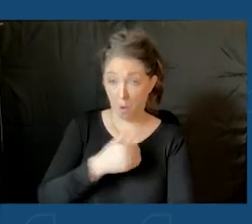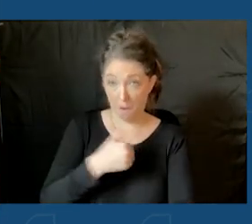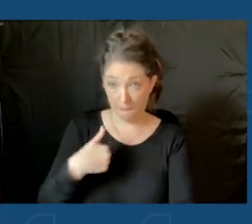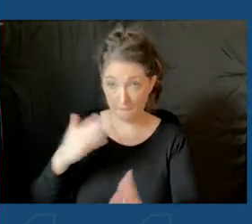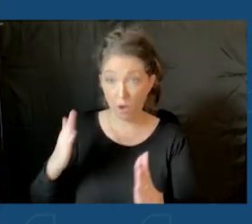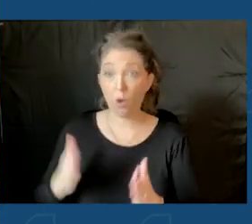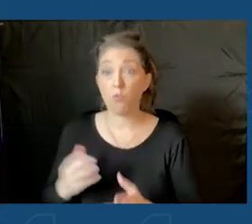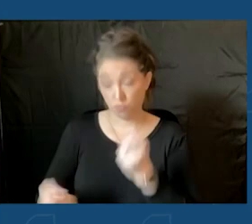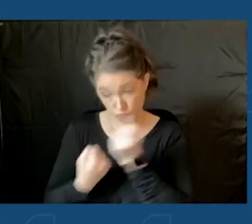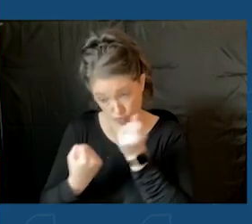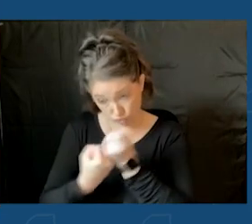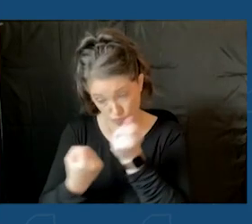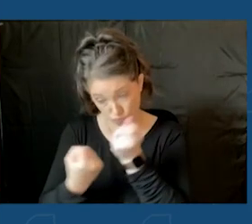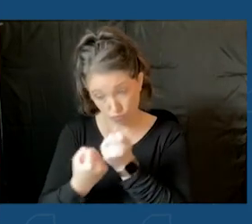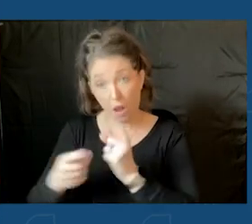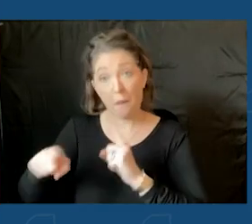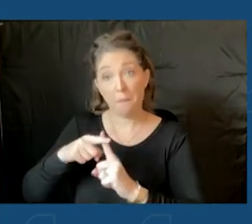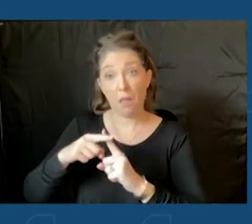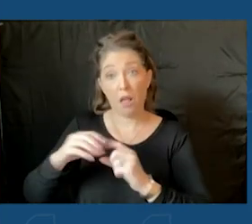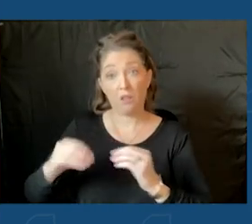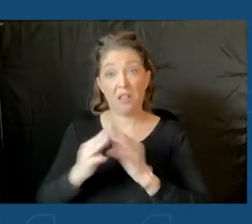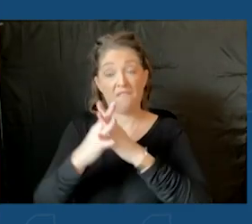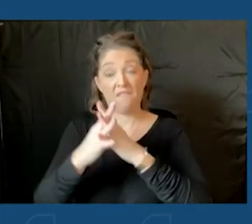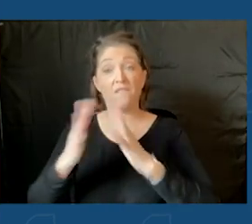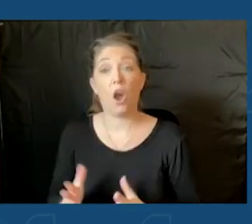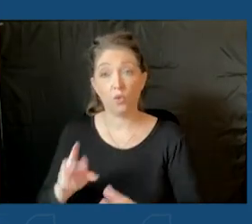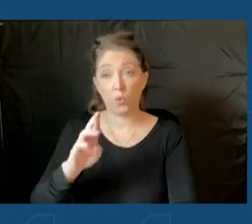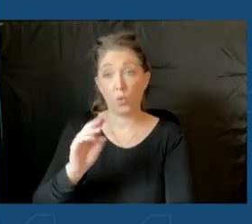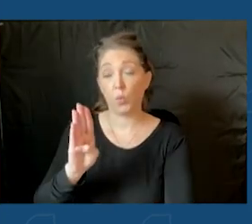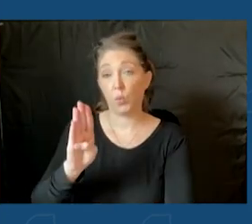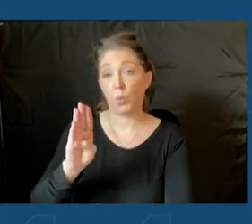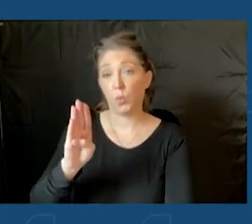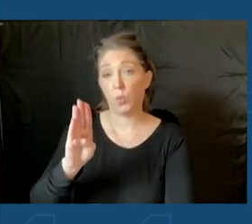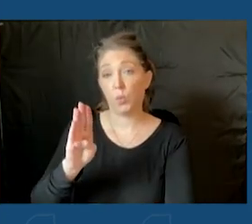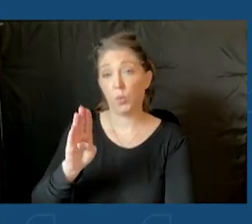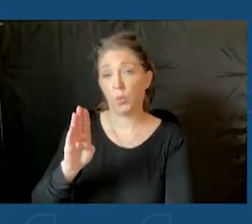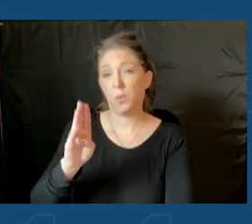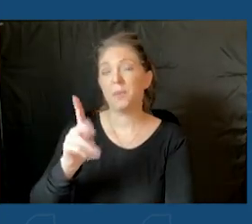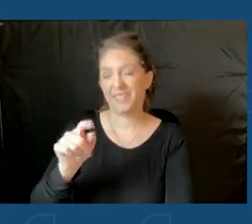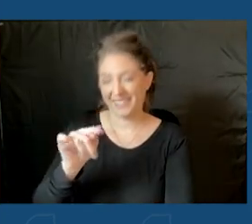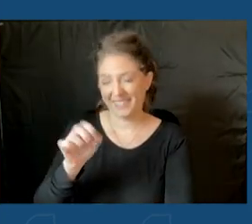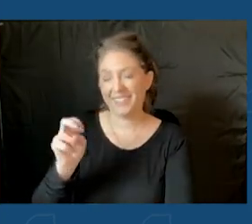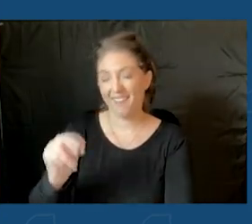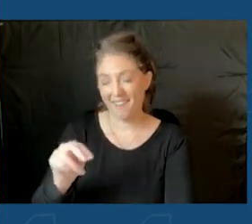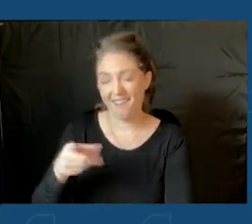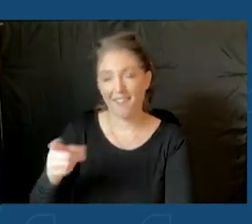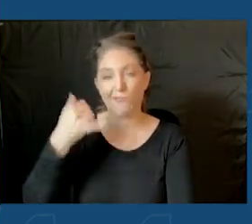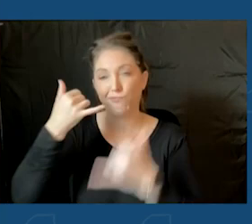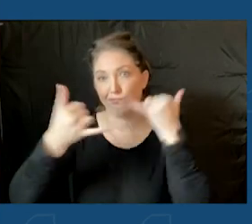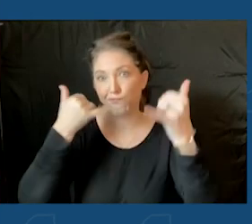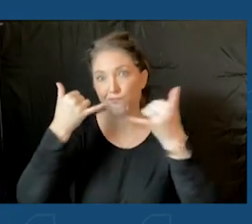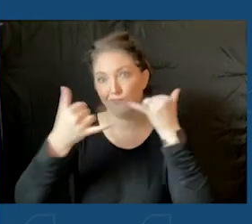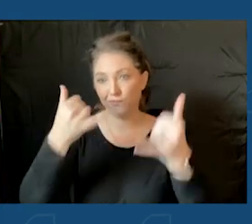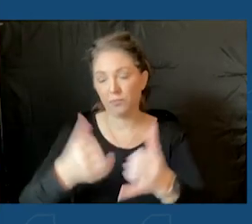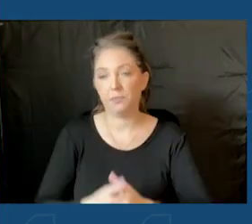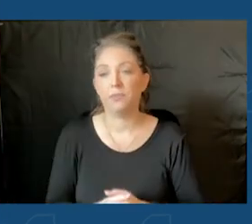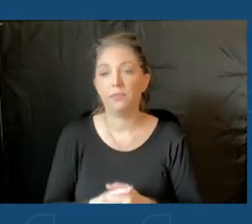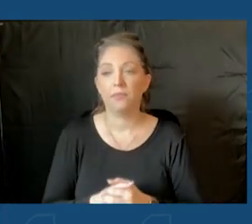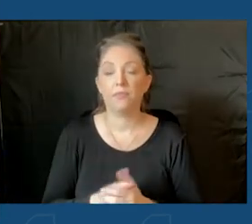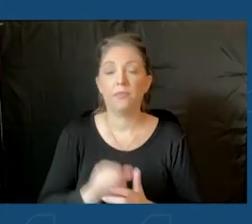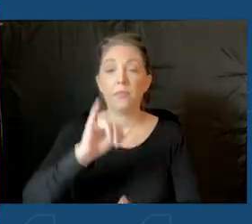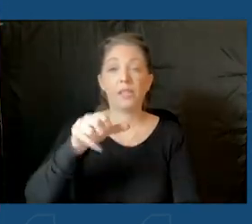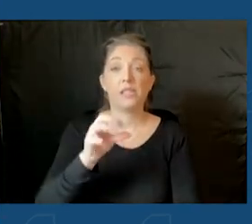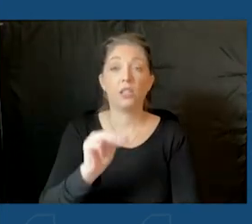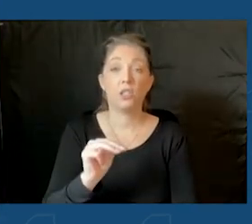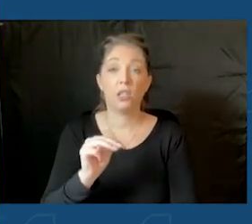Carlisle's founders, David Rubenstein. He called all the time. To JLC Infrastructure Partners, founders Jim Reynolds, but